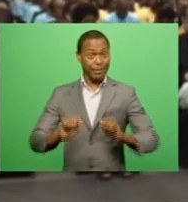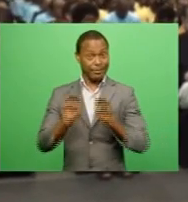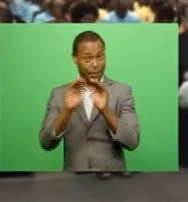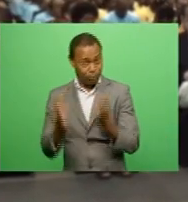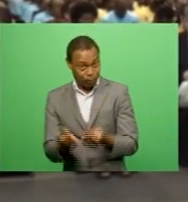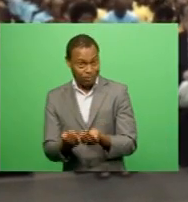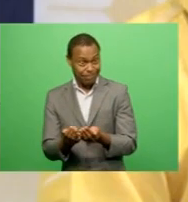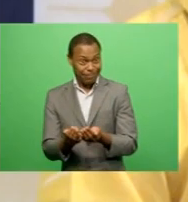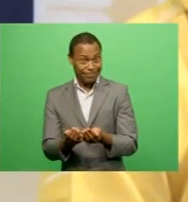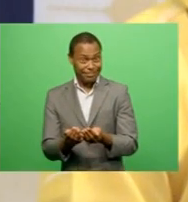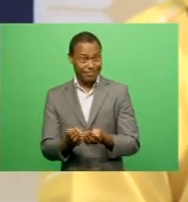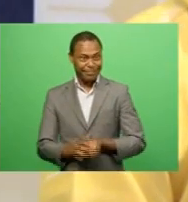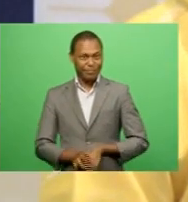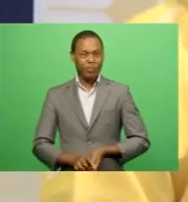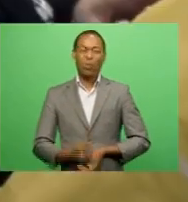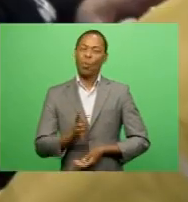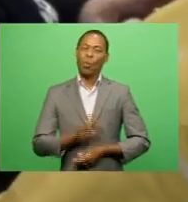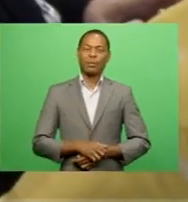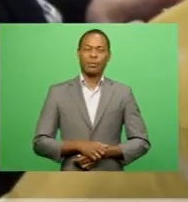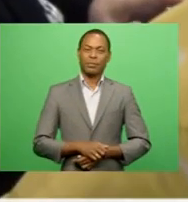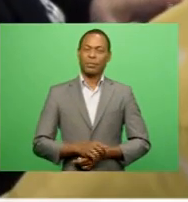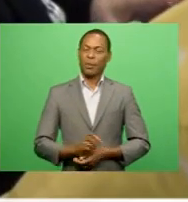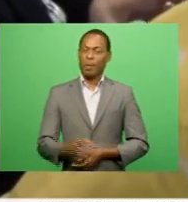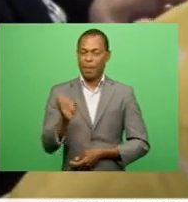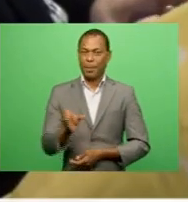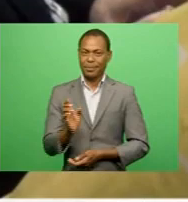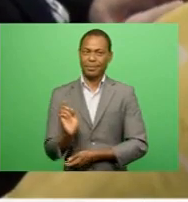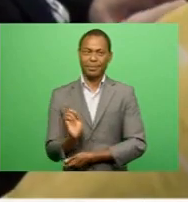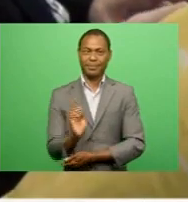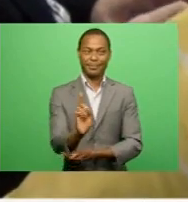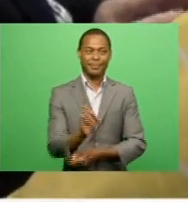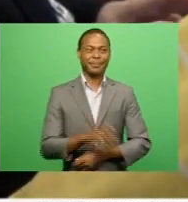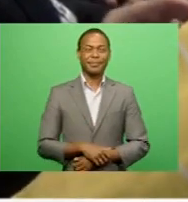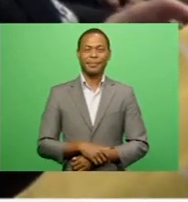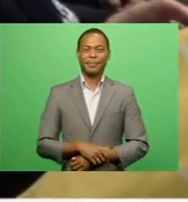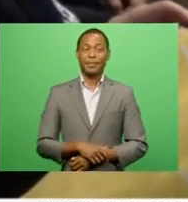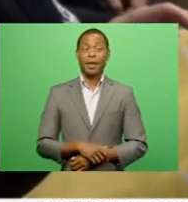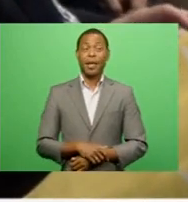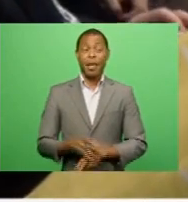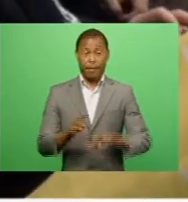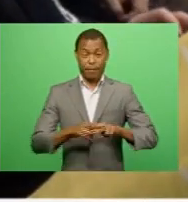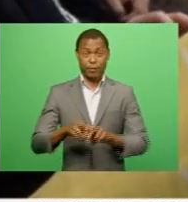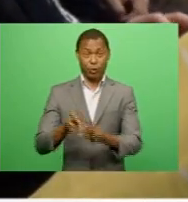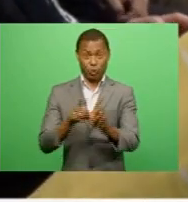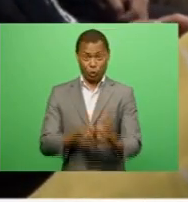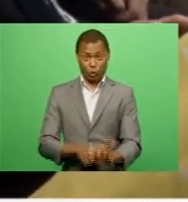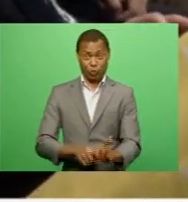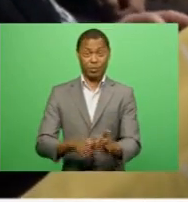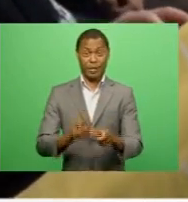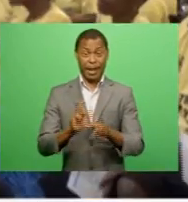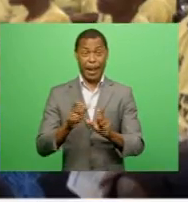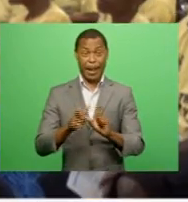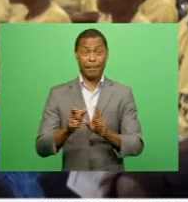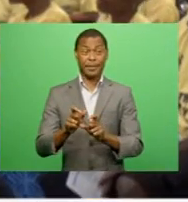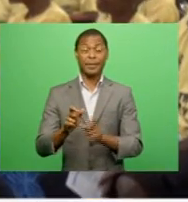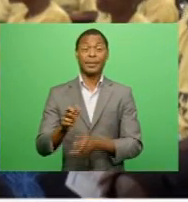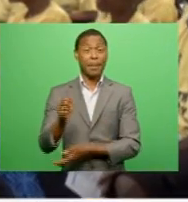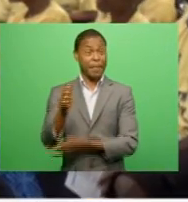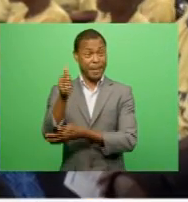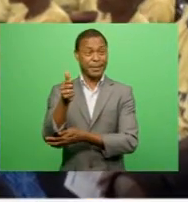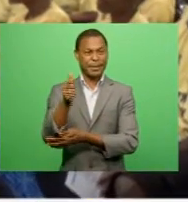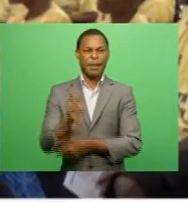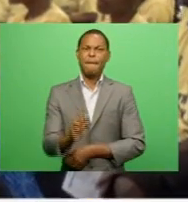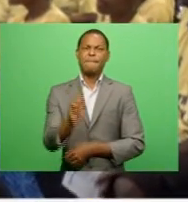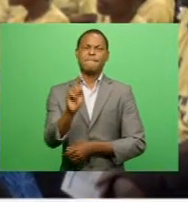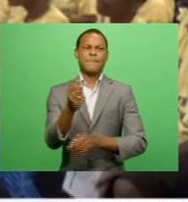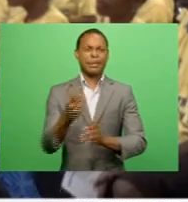are agents of real change. Fiji Youth Climate Change Ambassador Timothy Naulusala says the first ever